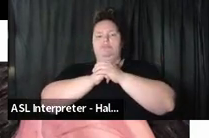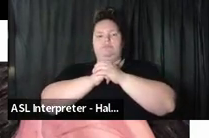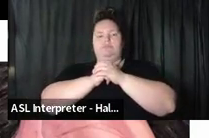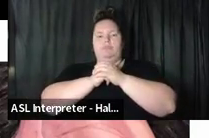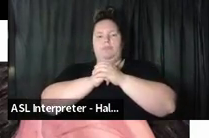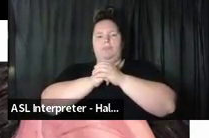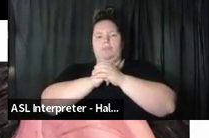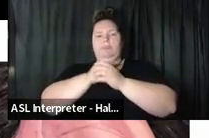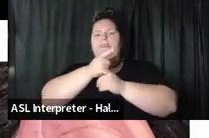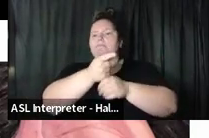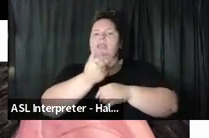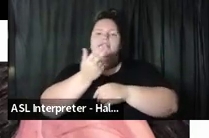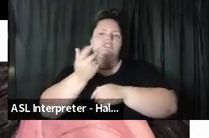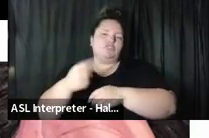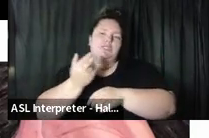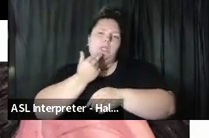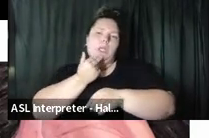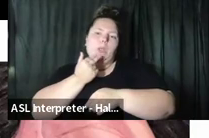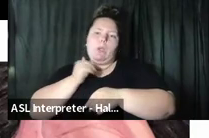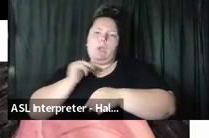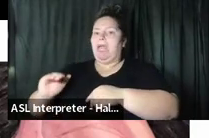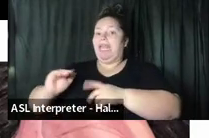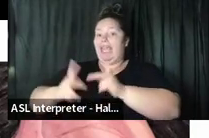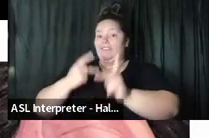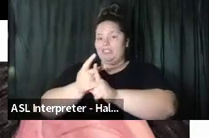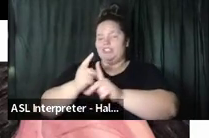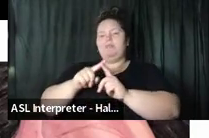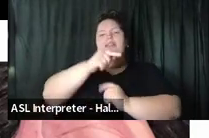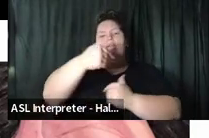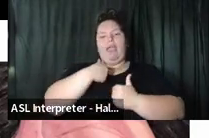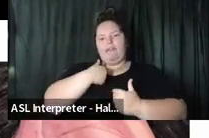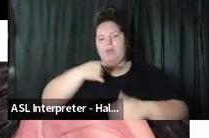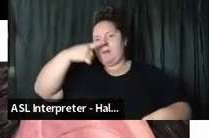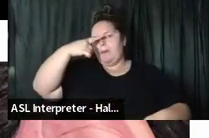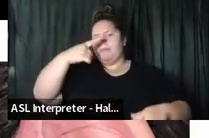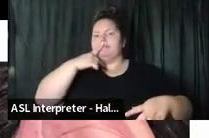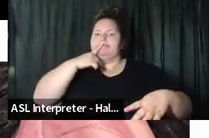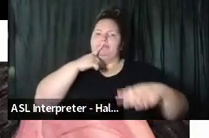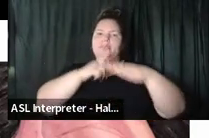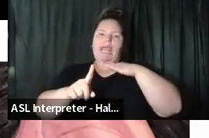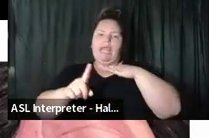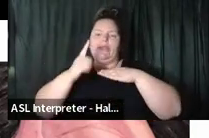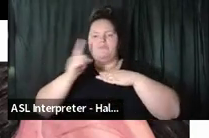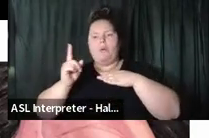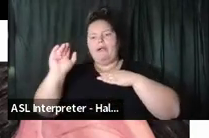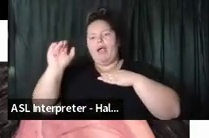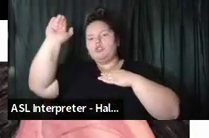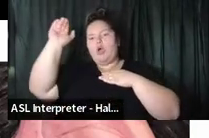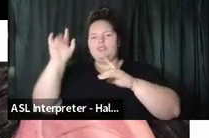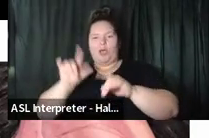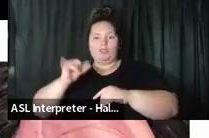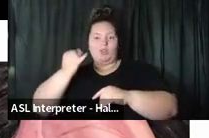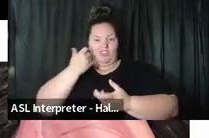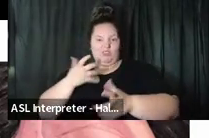just a cute kid version, but they do have those in just plain headbands. For adults, if you don't want a unicorn